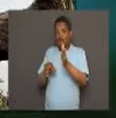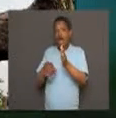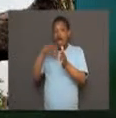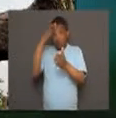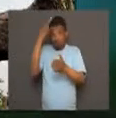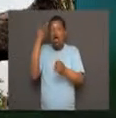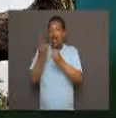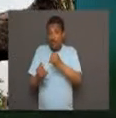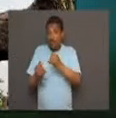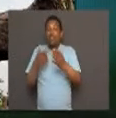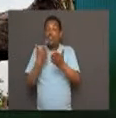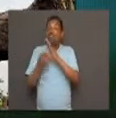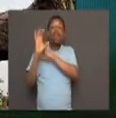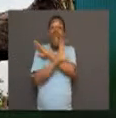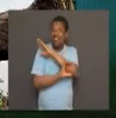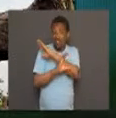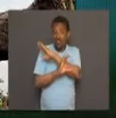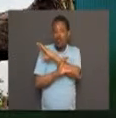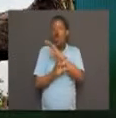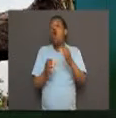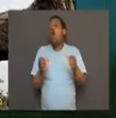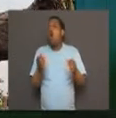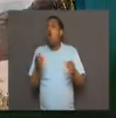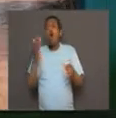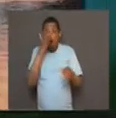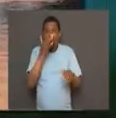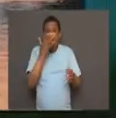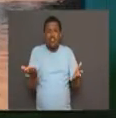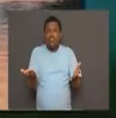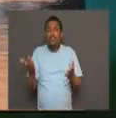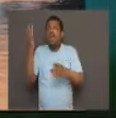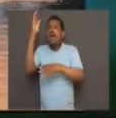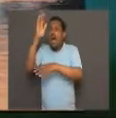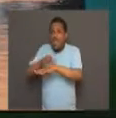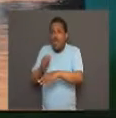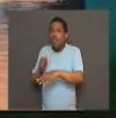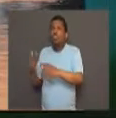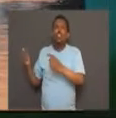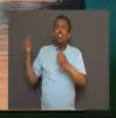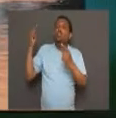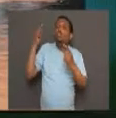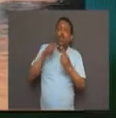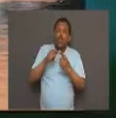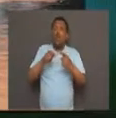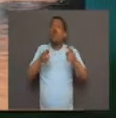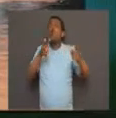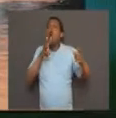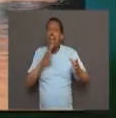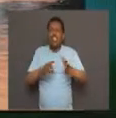result, this country is often referred to as the water tower